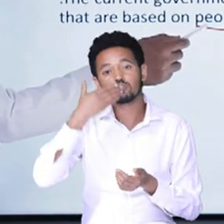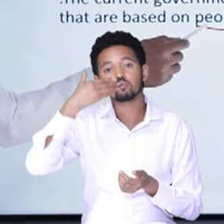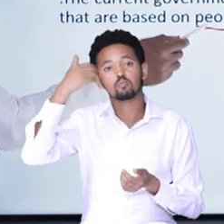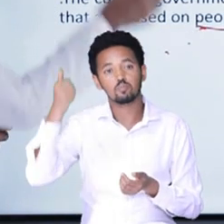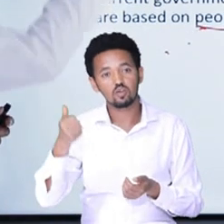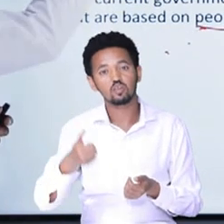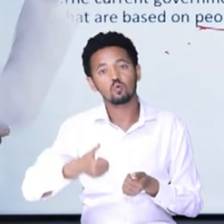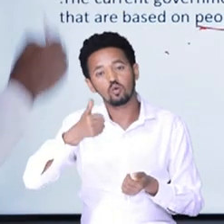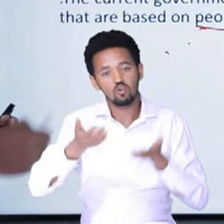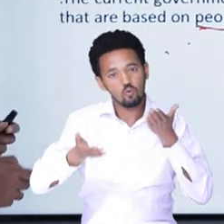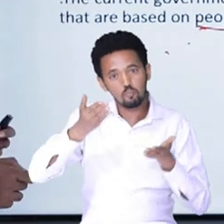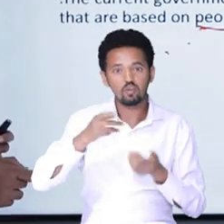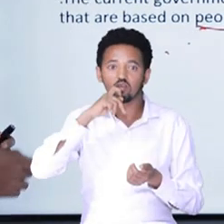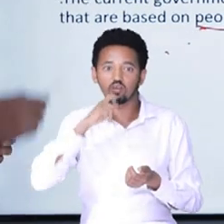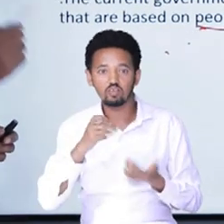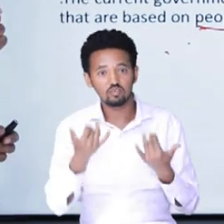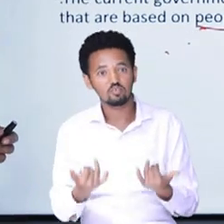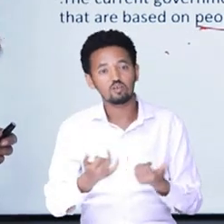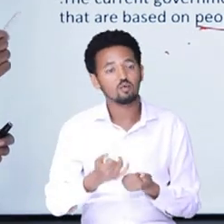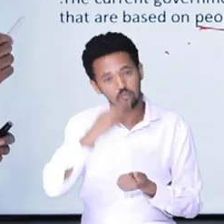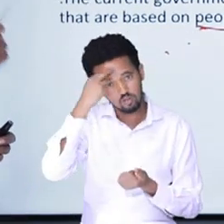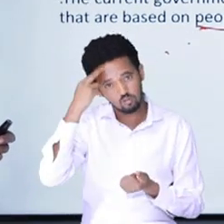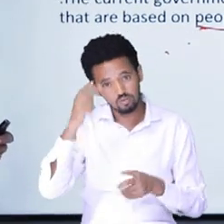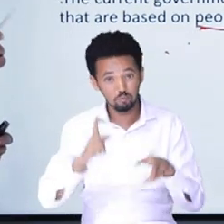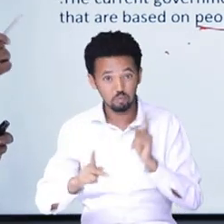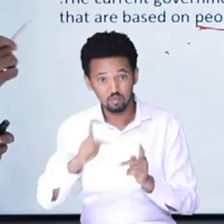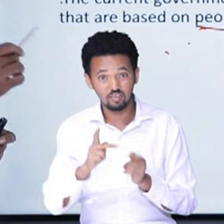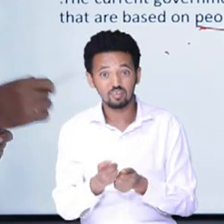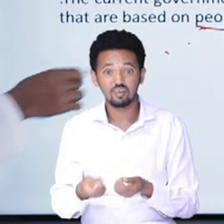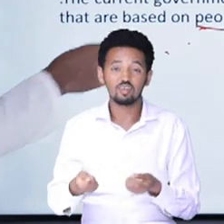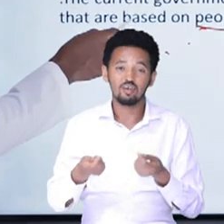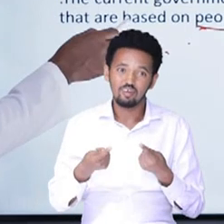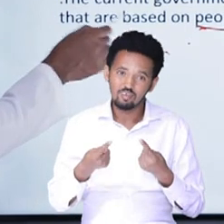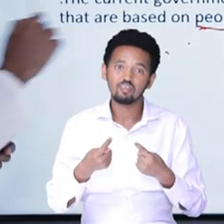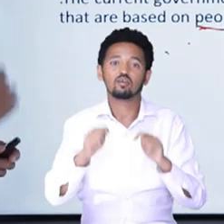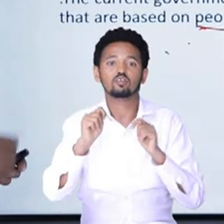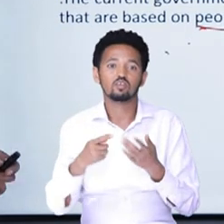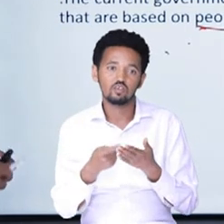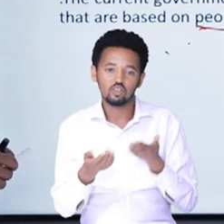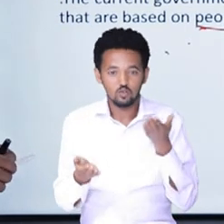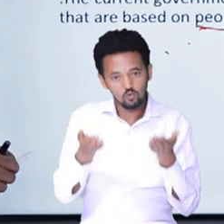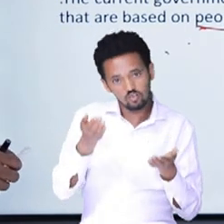better when we compare with the Derg regime because the people's interest is considered